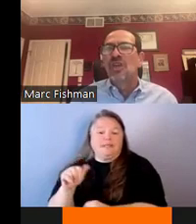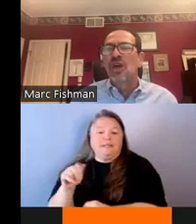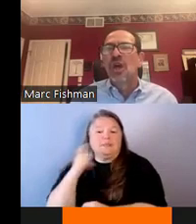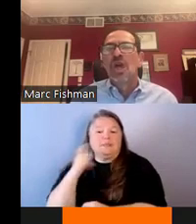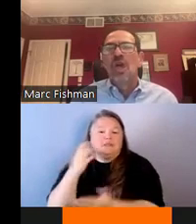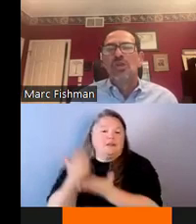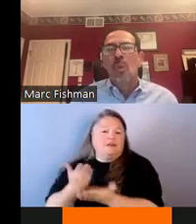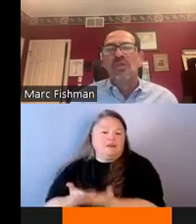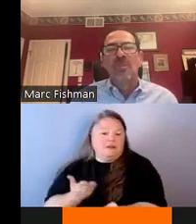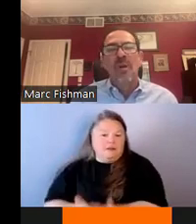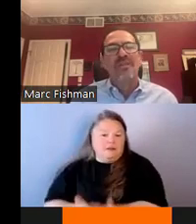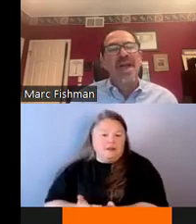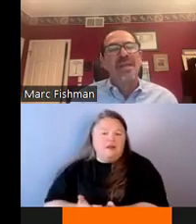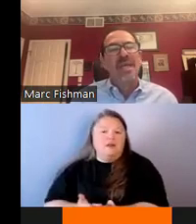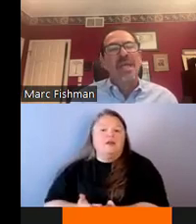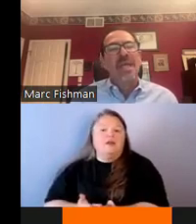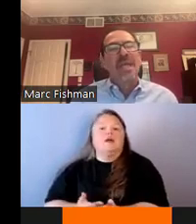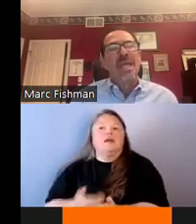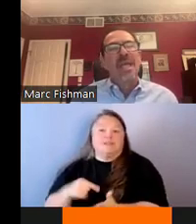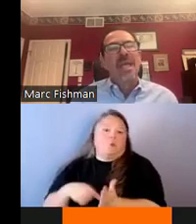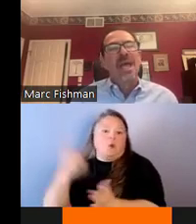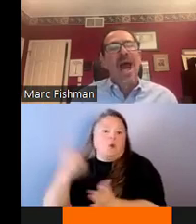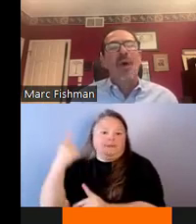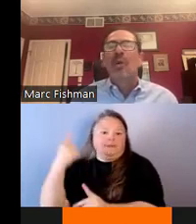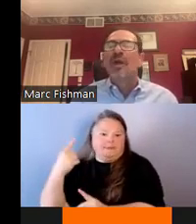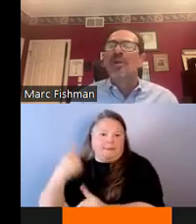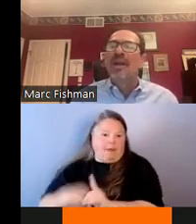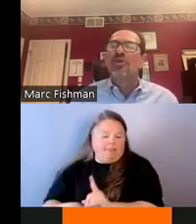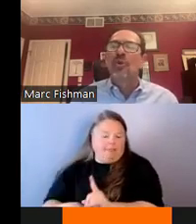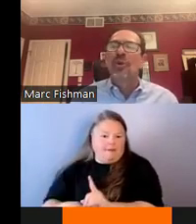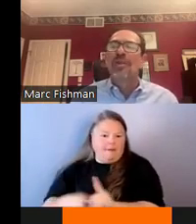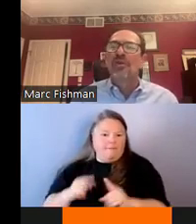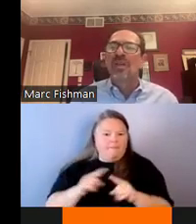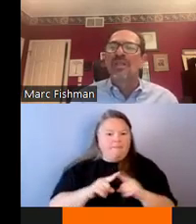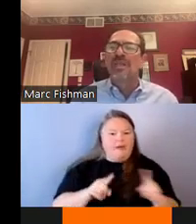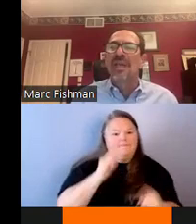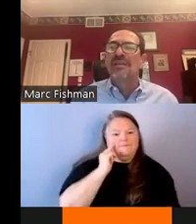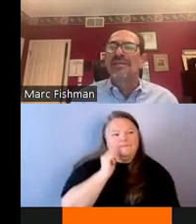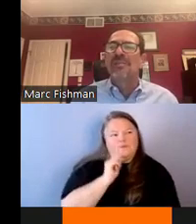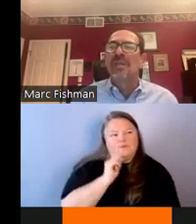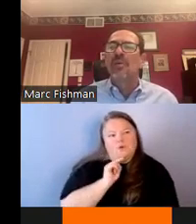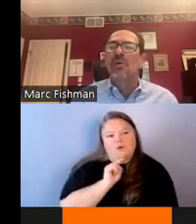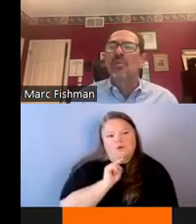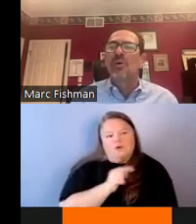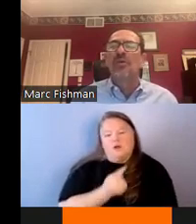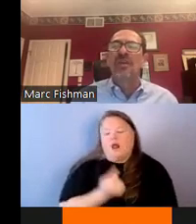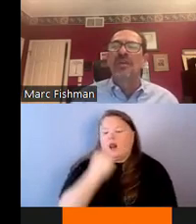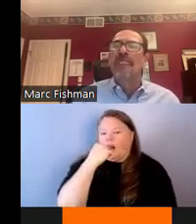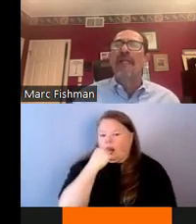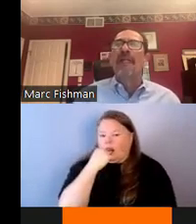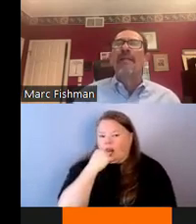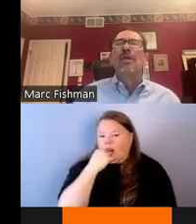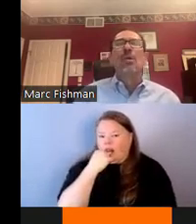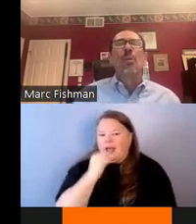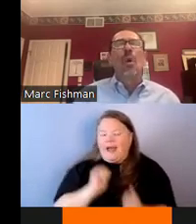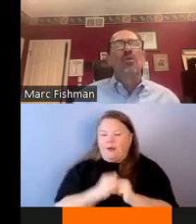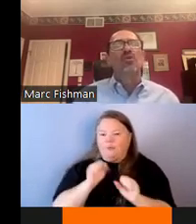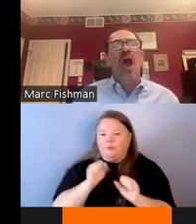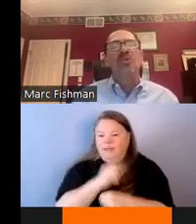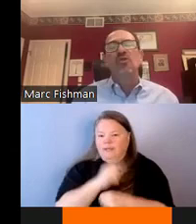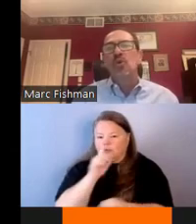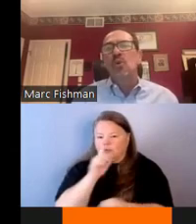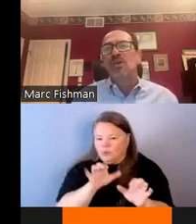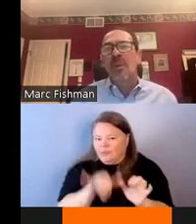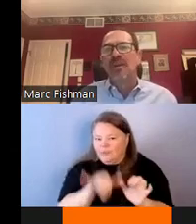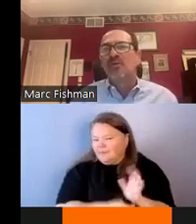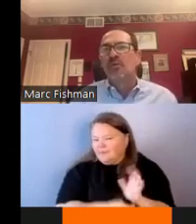dose is easier. It's a once-a-month event. How are we going to make sure that they're really taking the sublingual buprenorphine? What